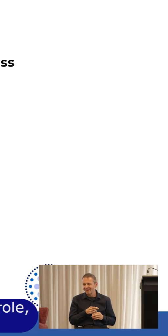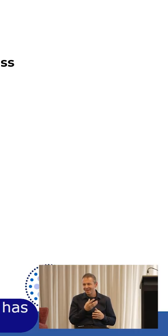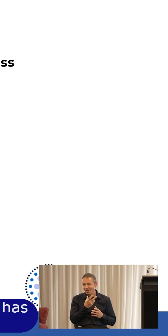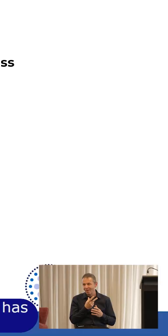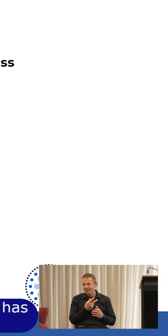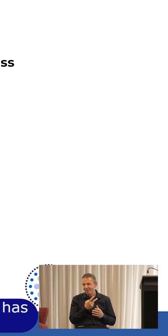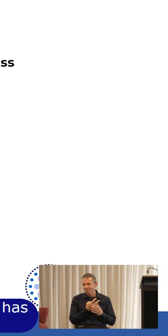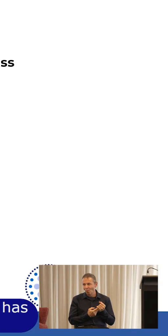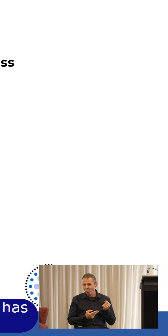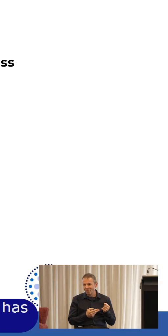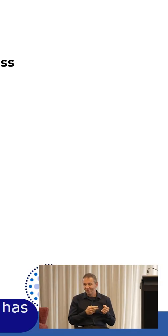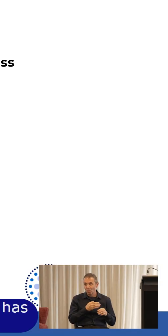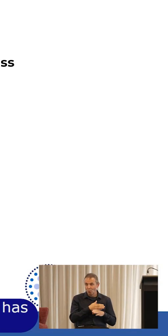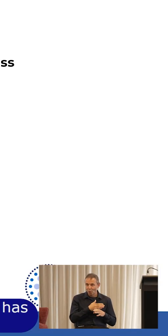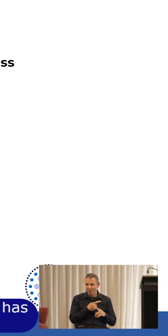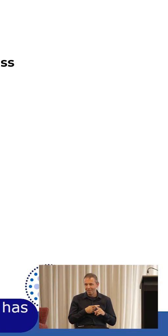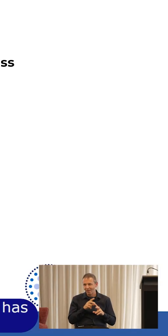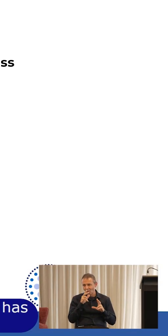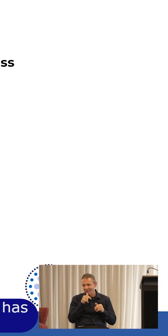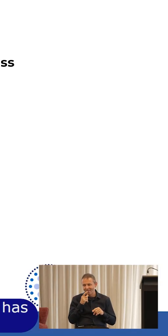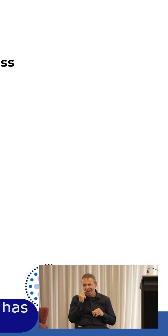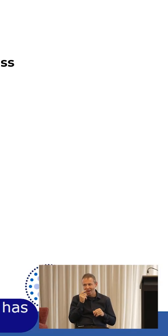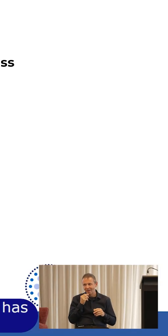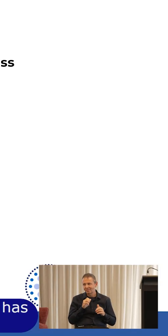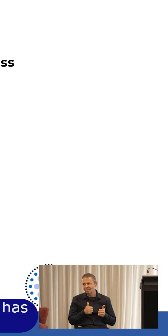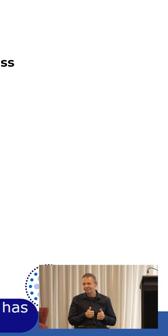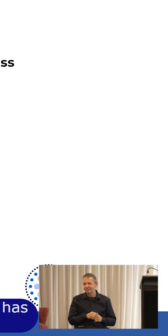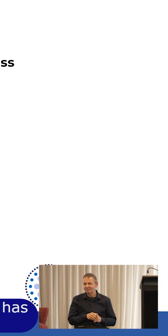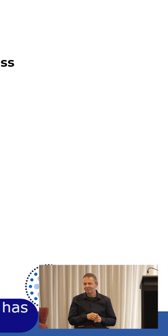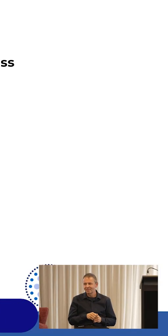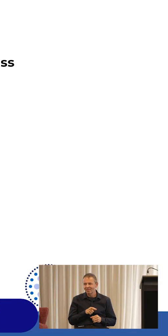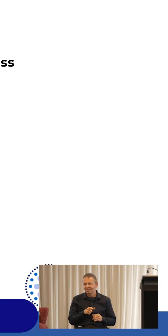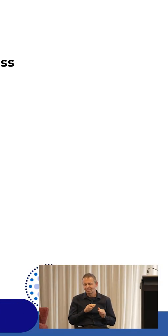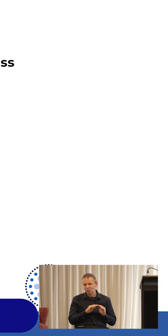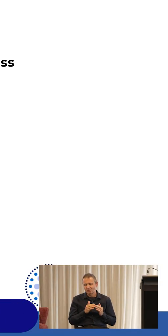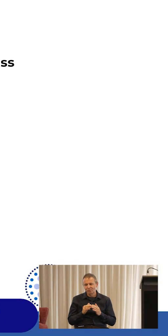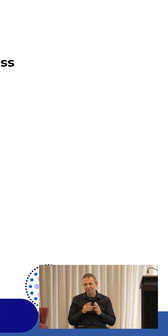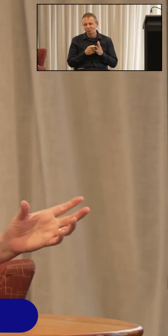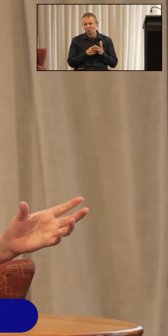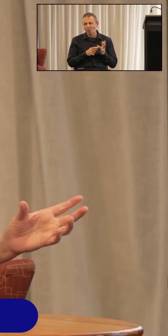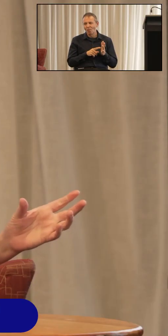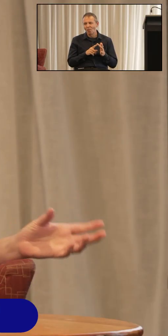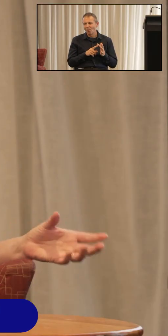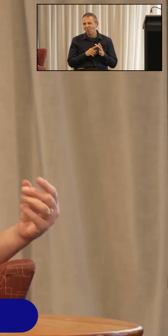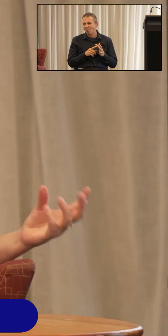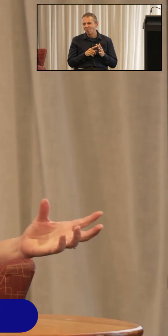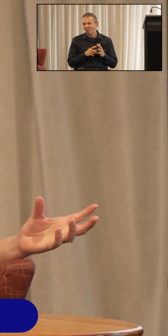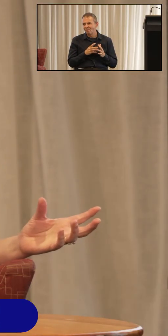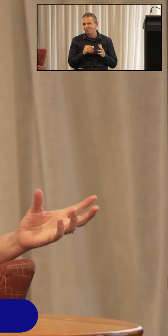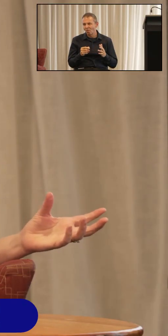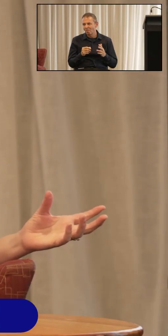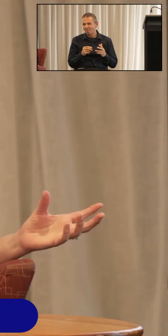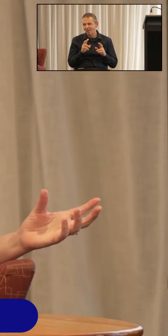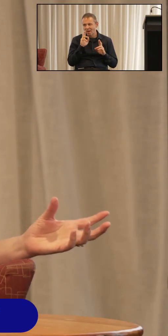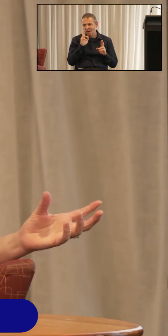and she's looking for work. So that was a really nice community role that came out of that natural support and connection